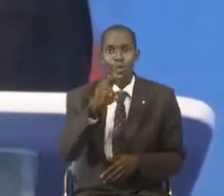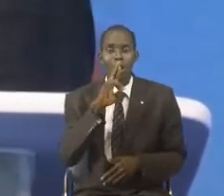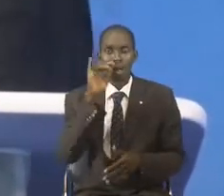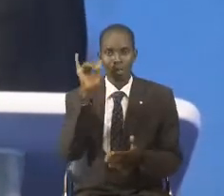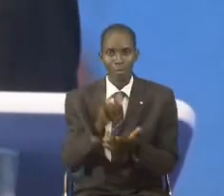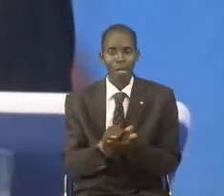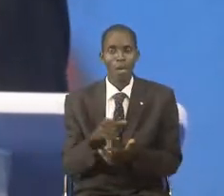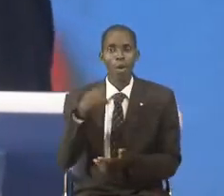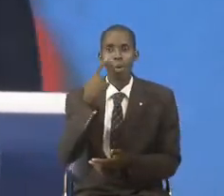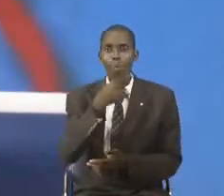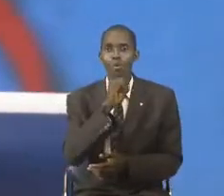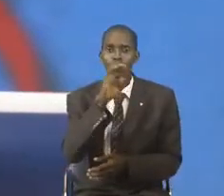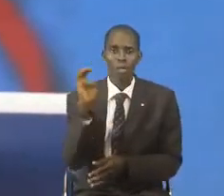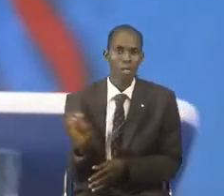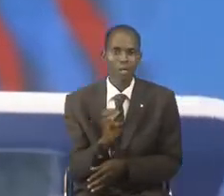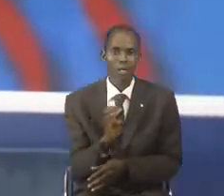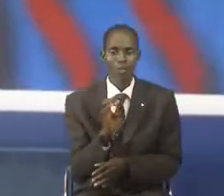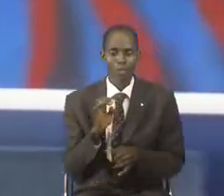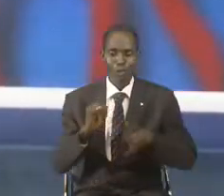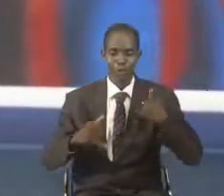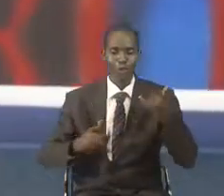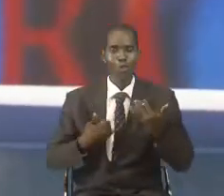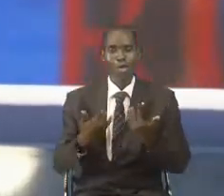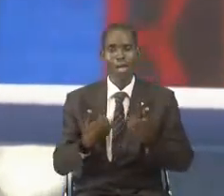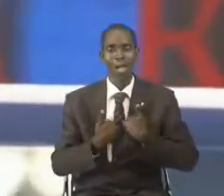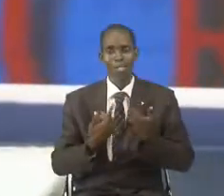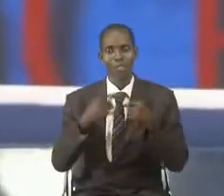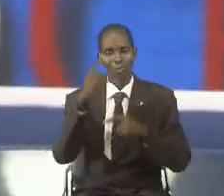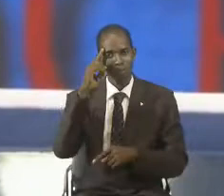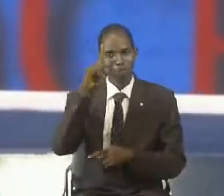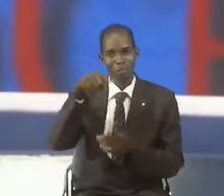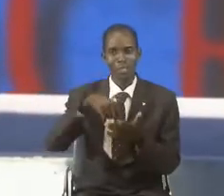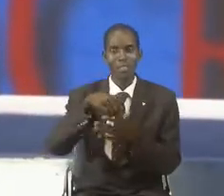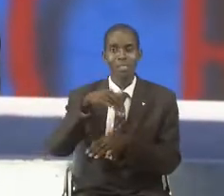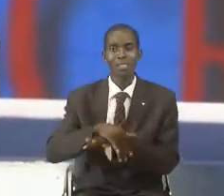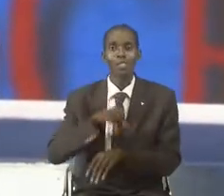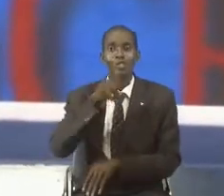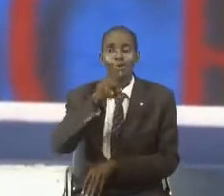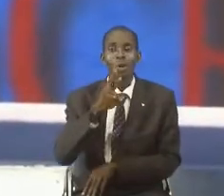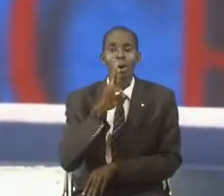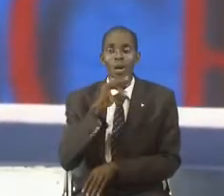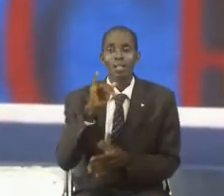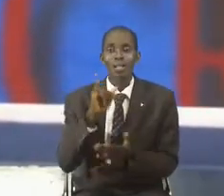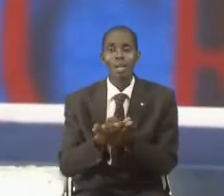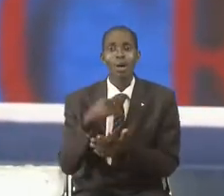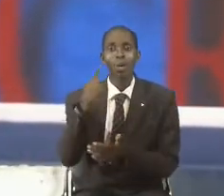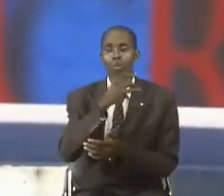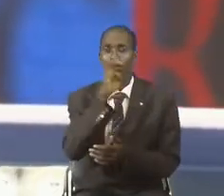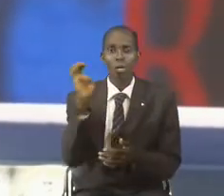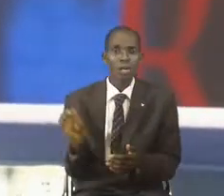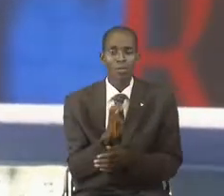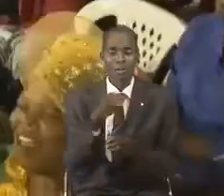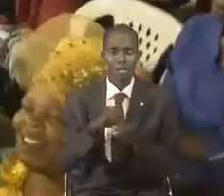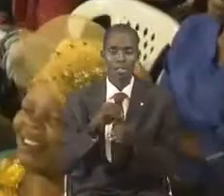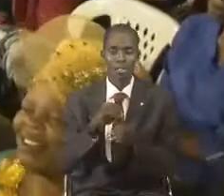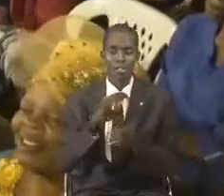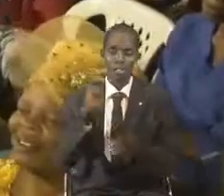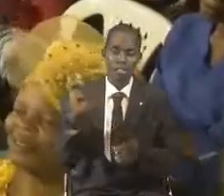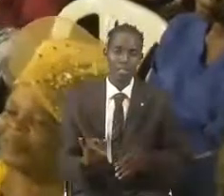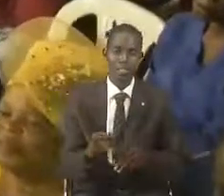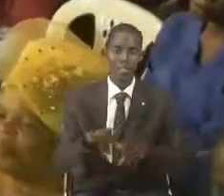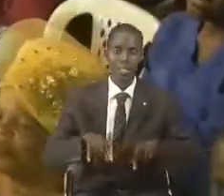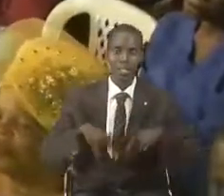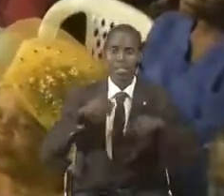no wise cast out. You are that whosoever joy has come for you tonight. You are